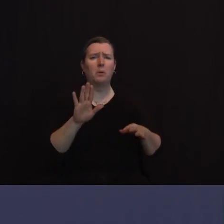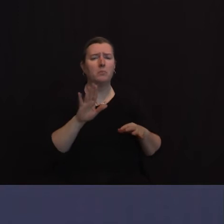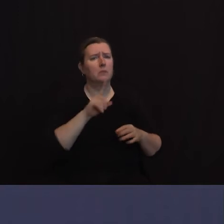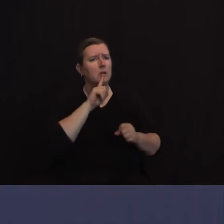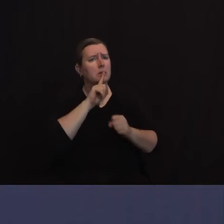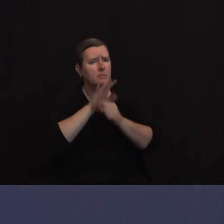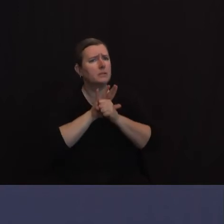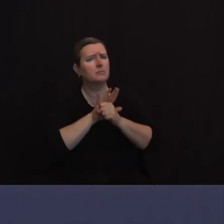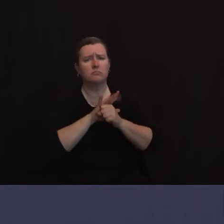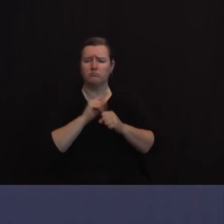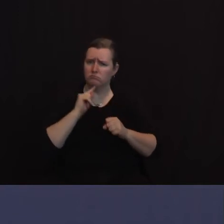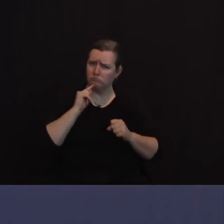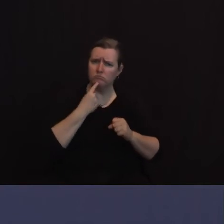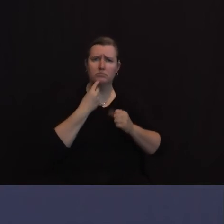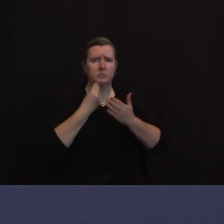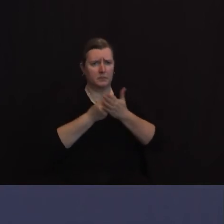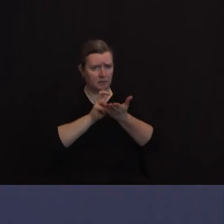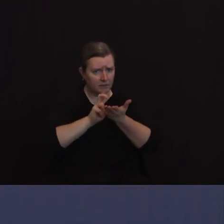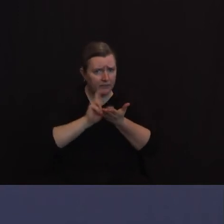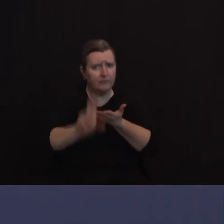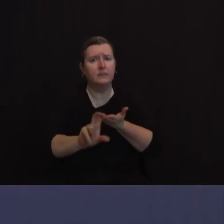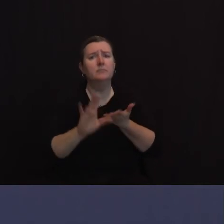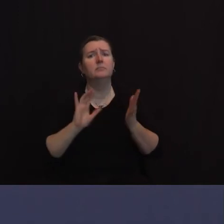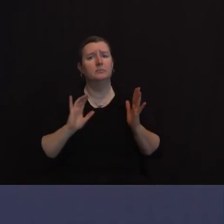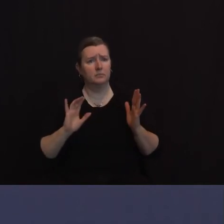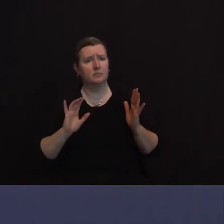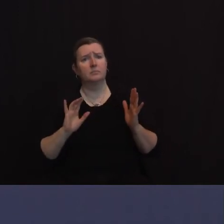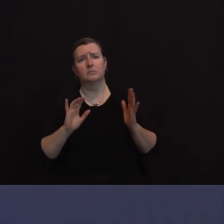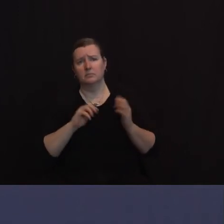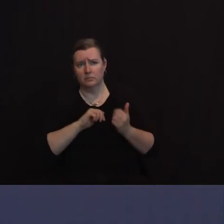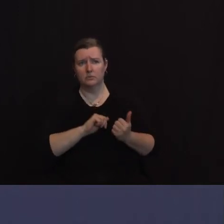address learning loss, mental health challenges, et cetera.